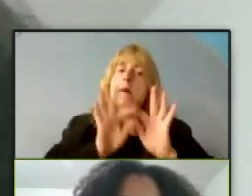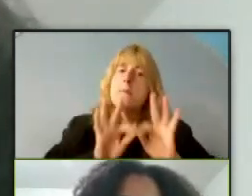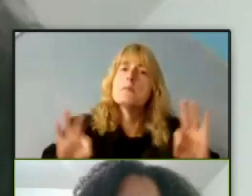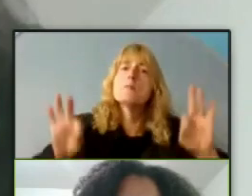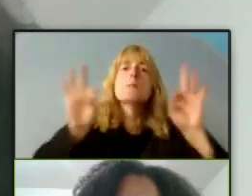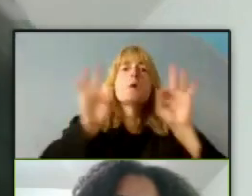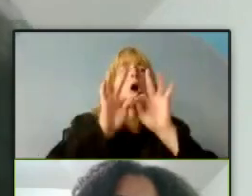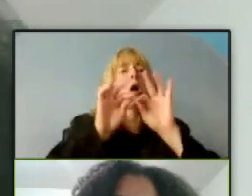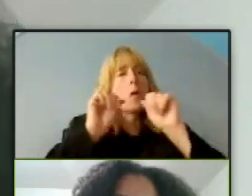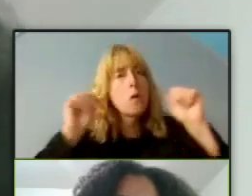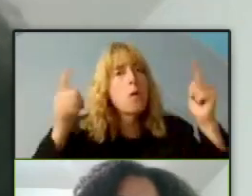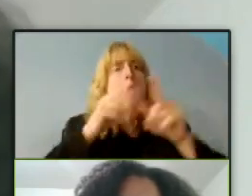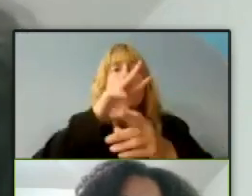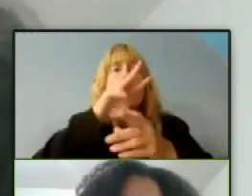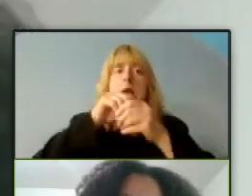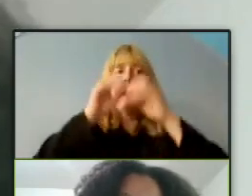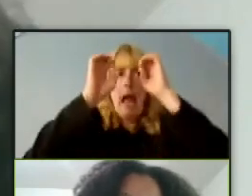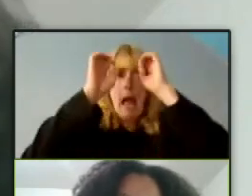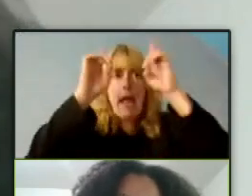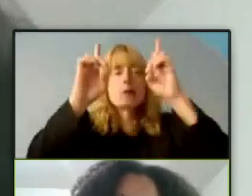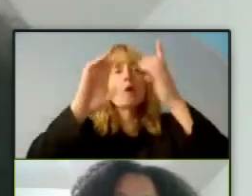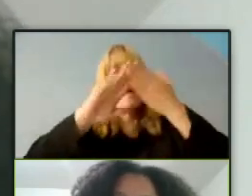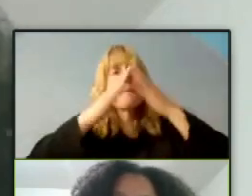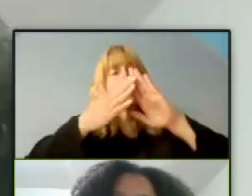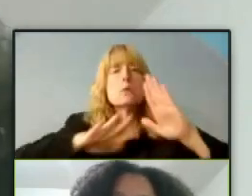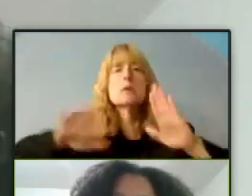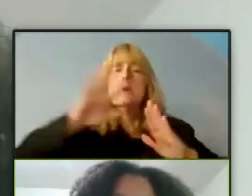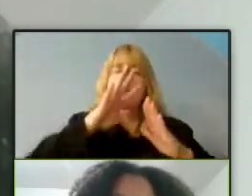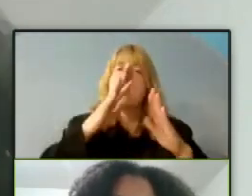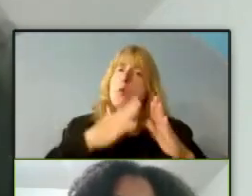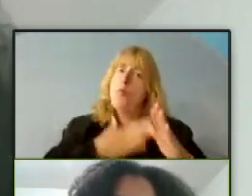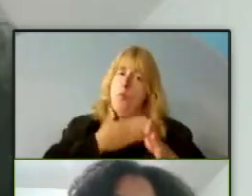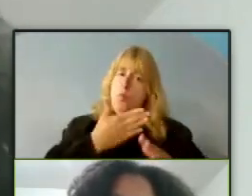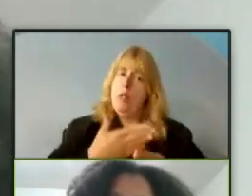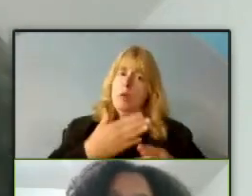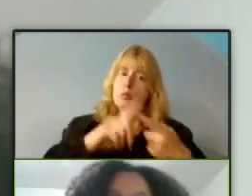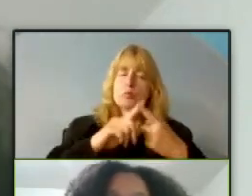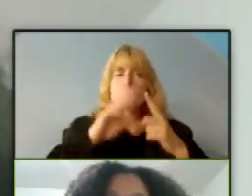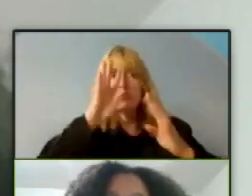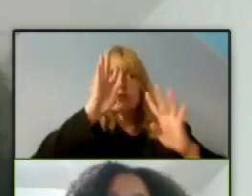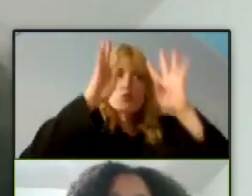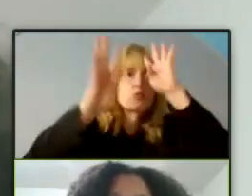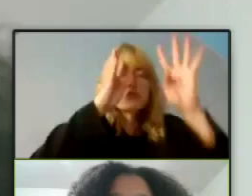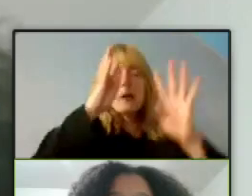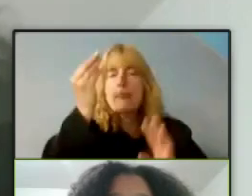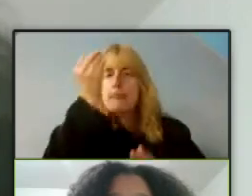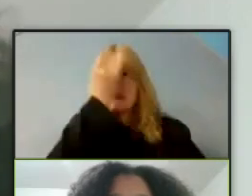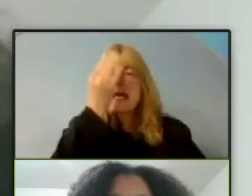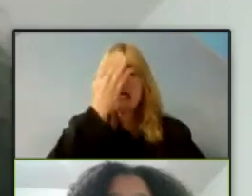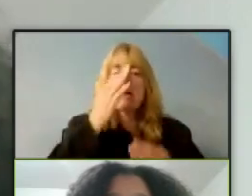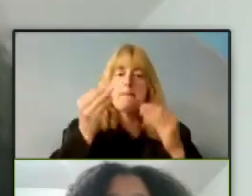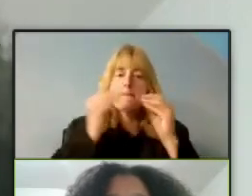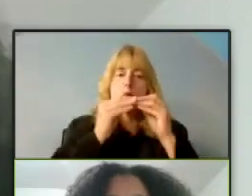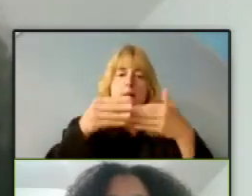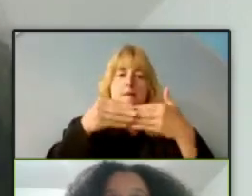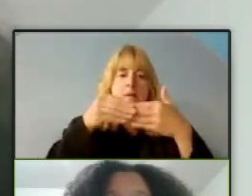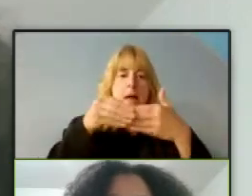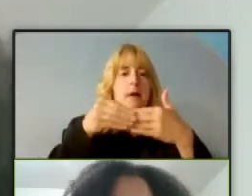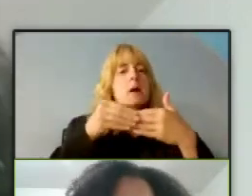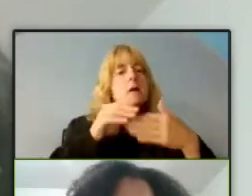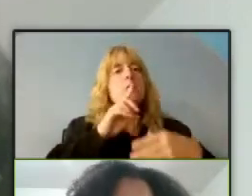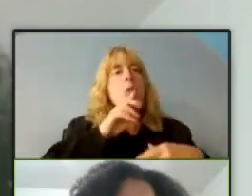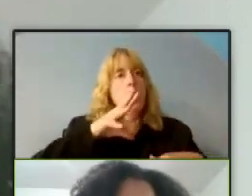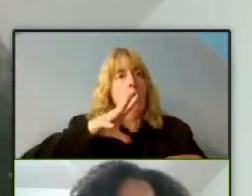education community be willing to think creatively and be flexible and to really own that it is